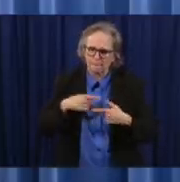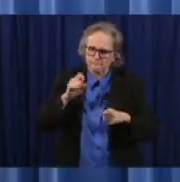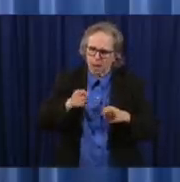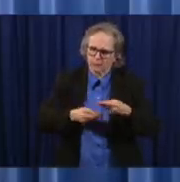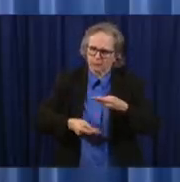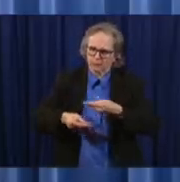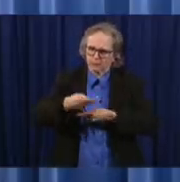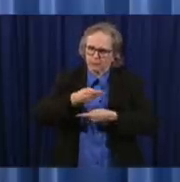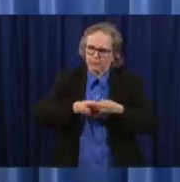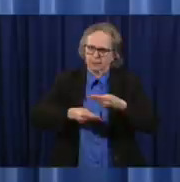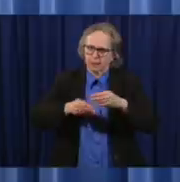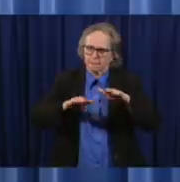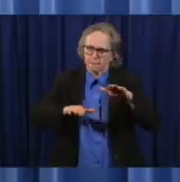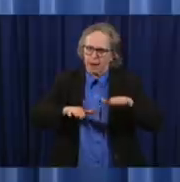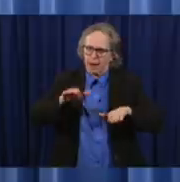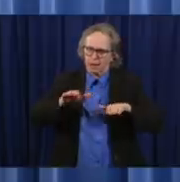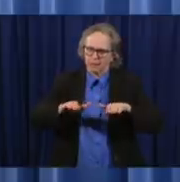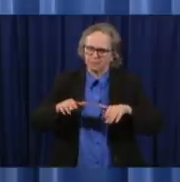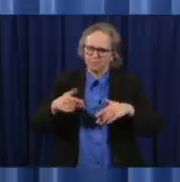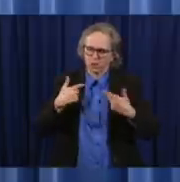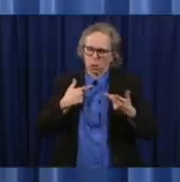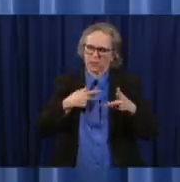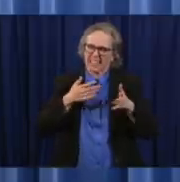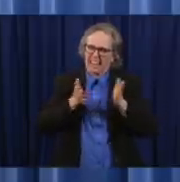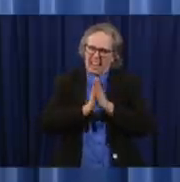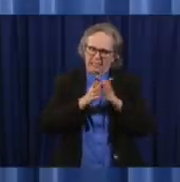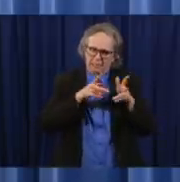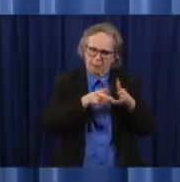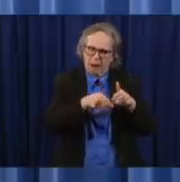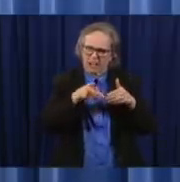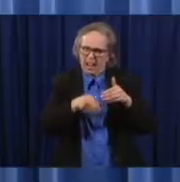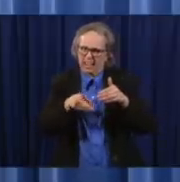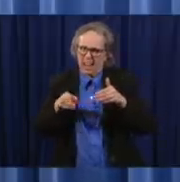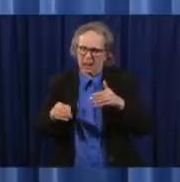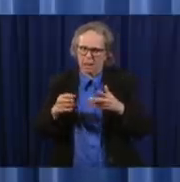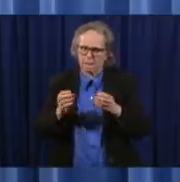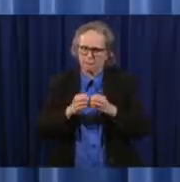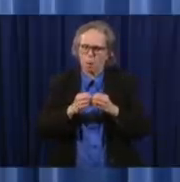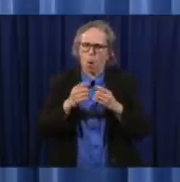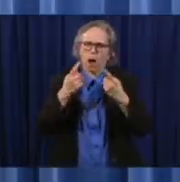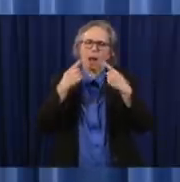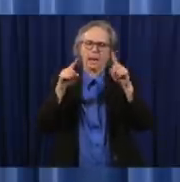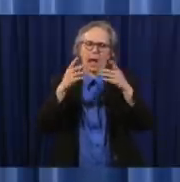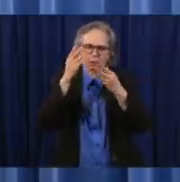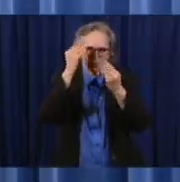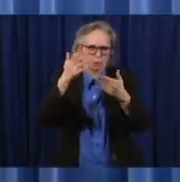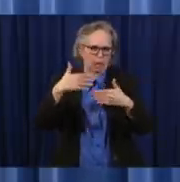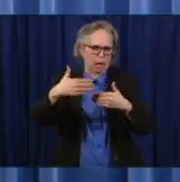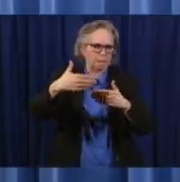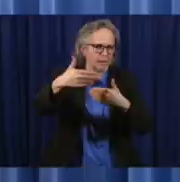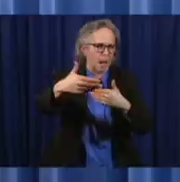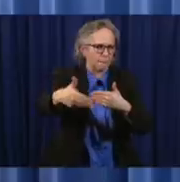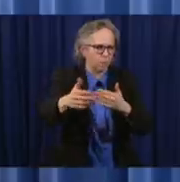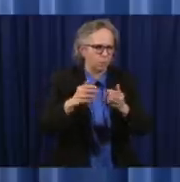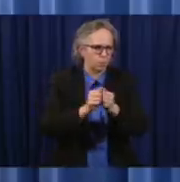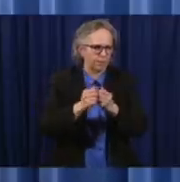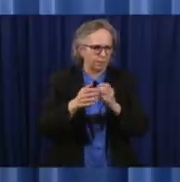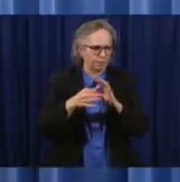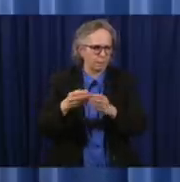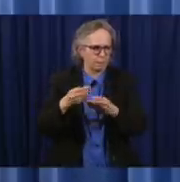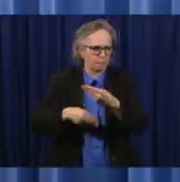by the way, in regard to additional things that we're doing. We're consulting with the 4 leaders of the